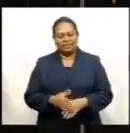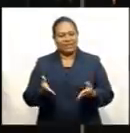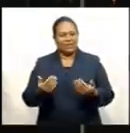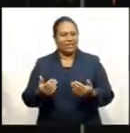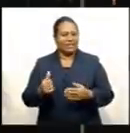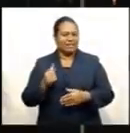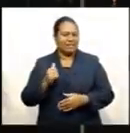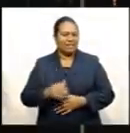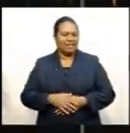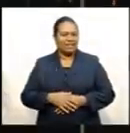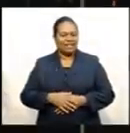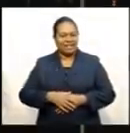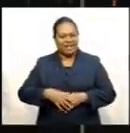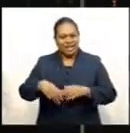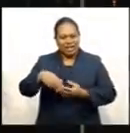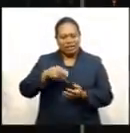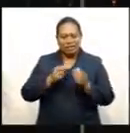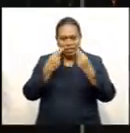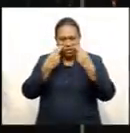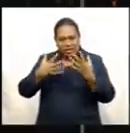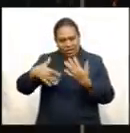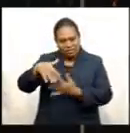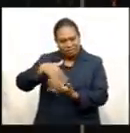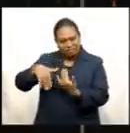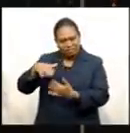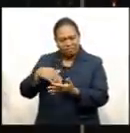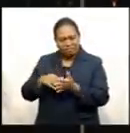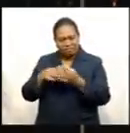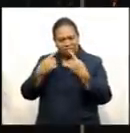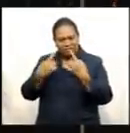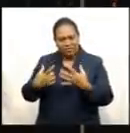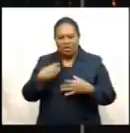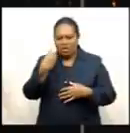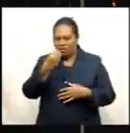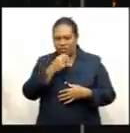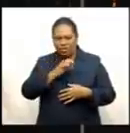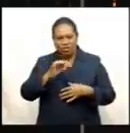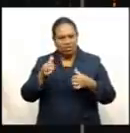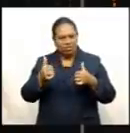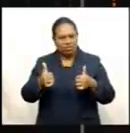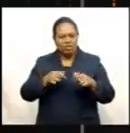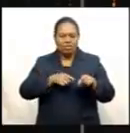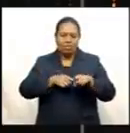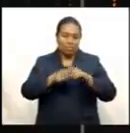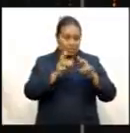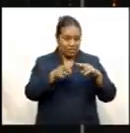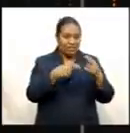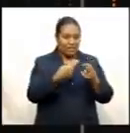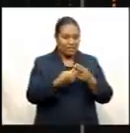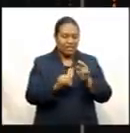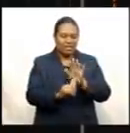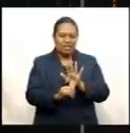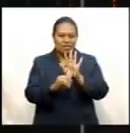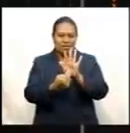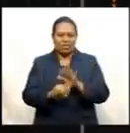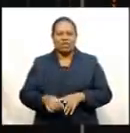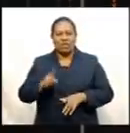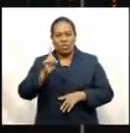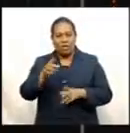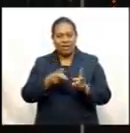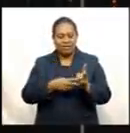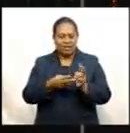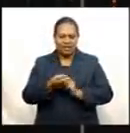Welcome back. Natural disasters have caused food insecurities in many households in the Northern Division. In one village in